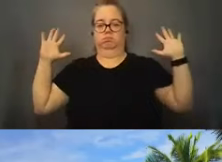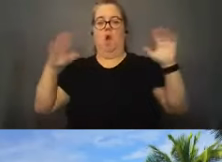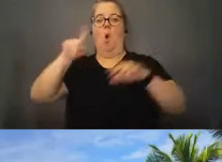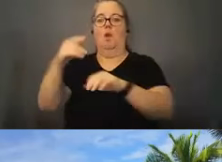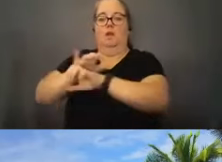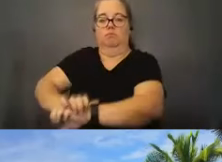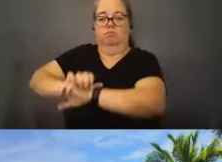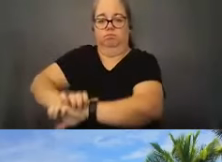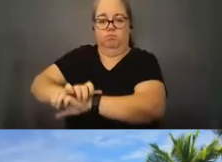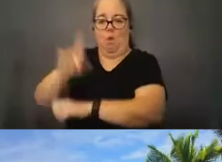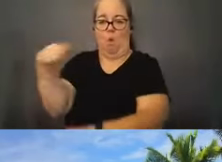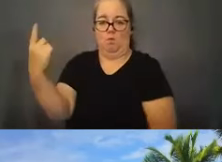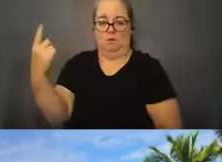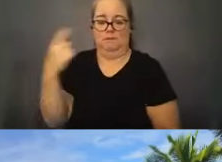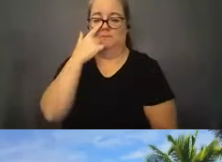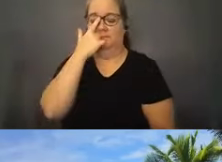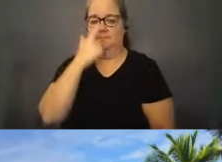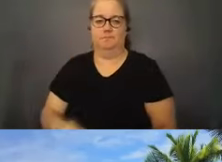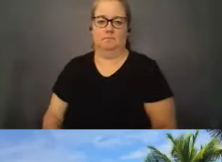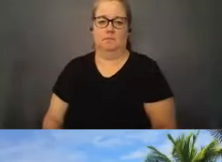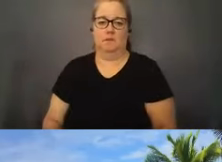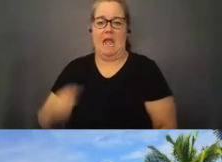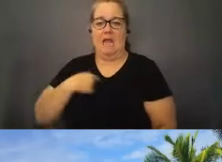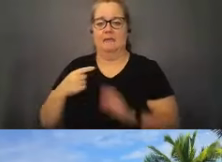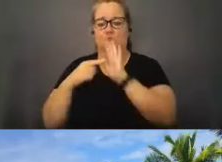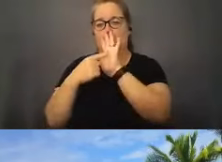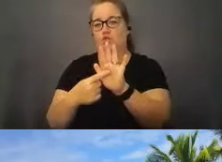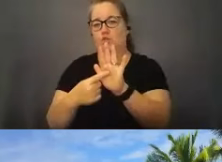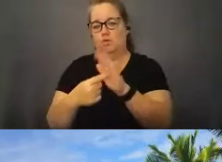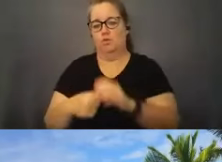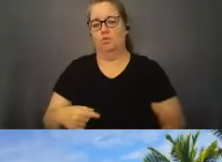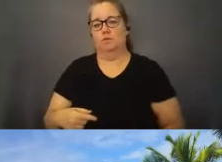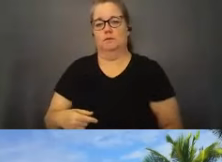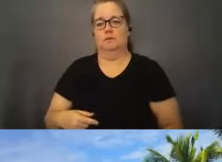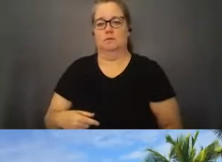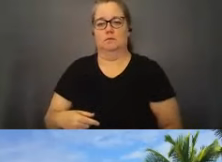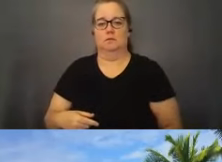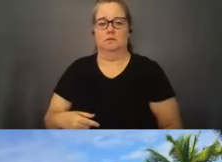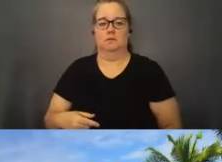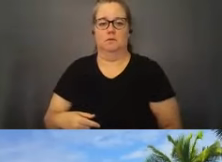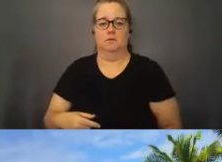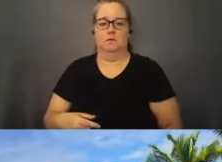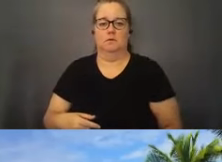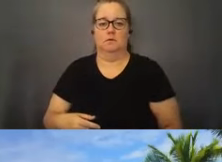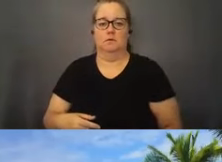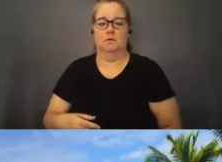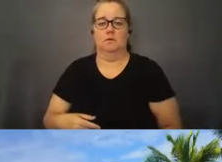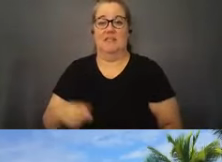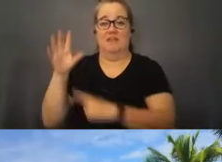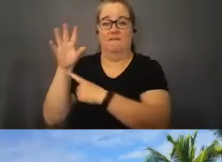So I can show you in the